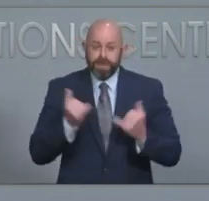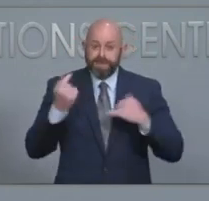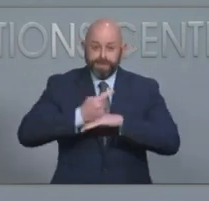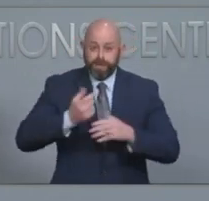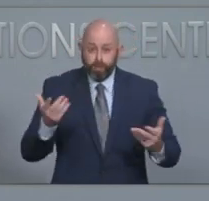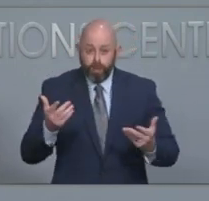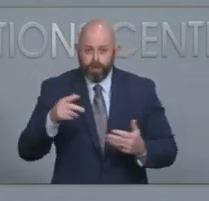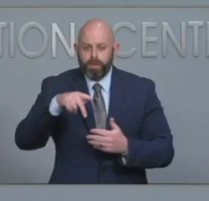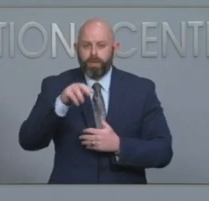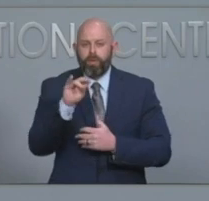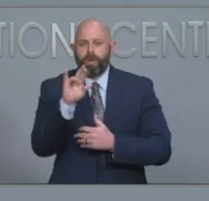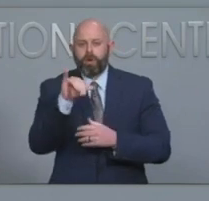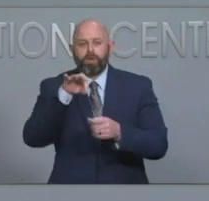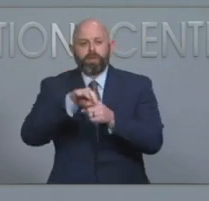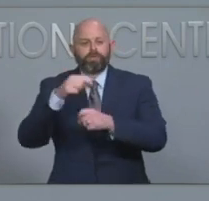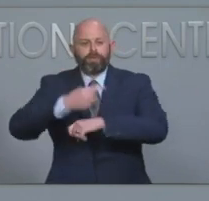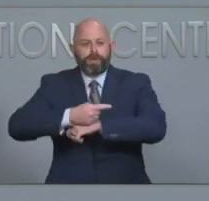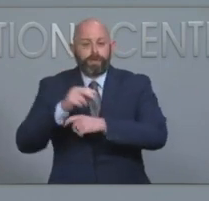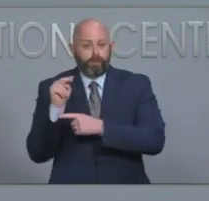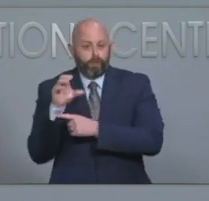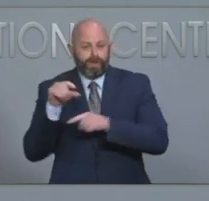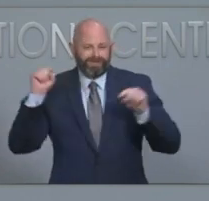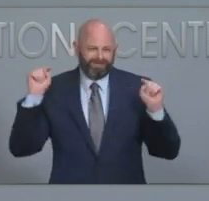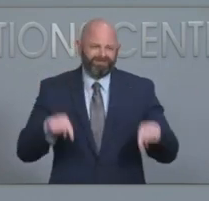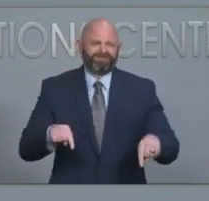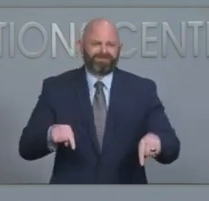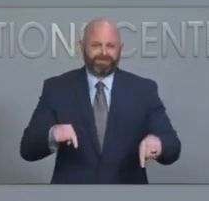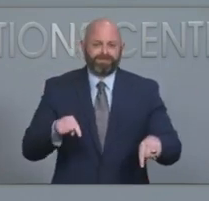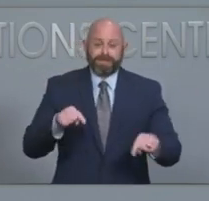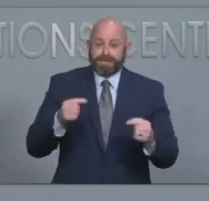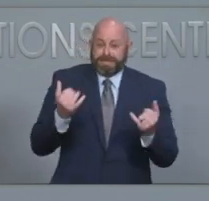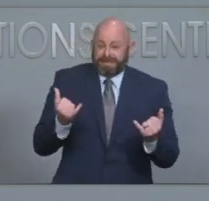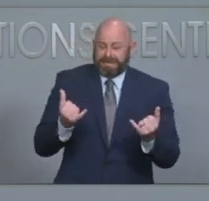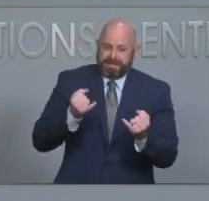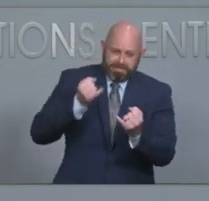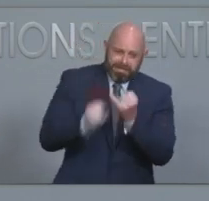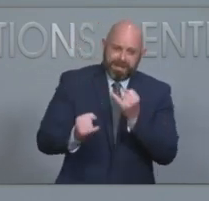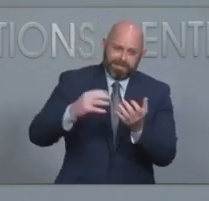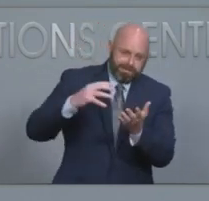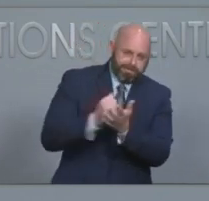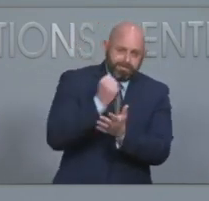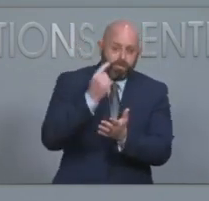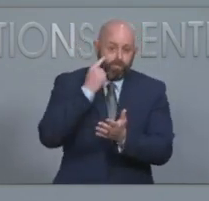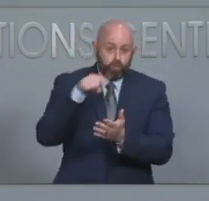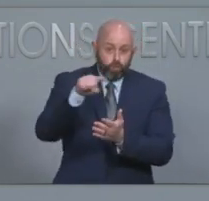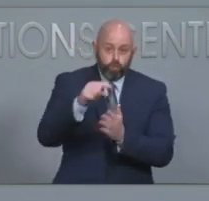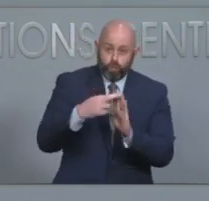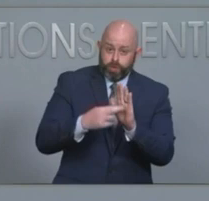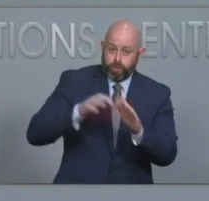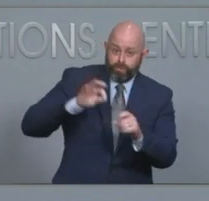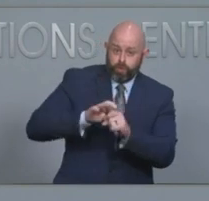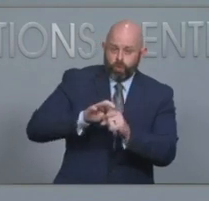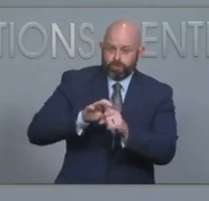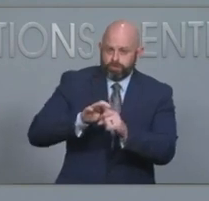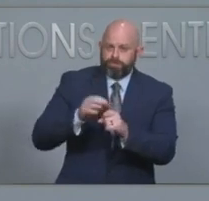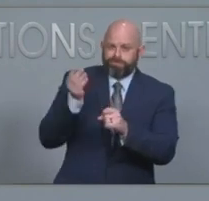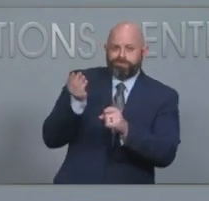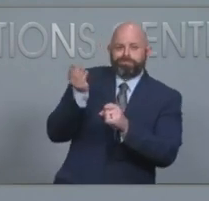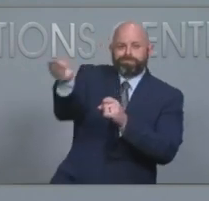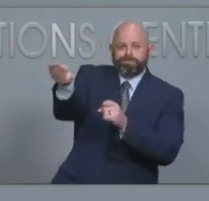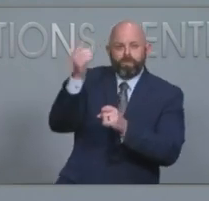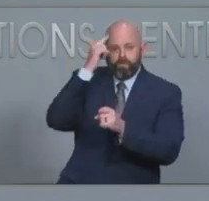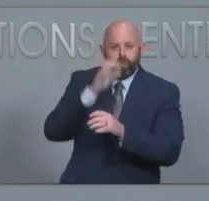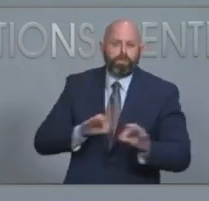election day in North Carolina. This is the last opportunity for registered voters to cast their ballot in this important